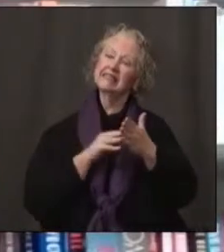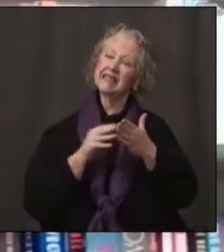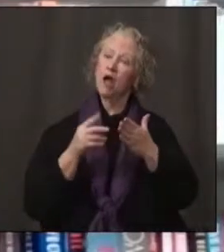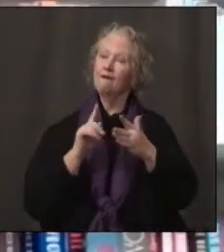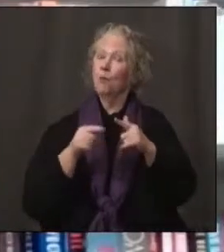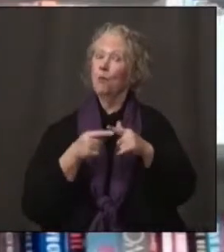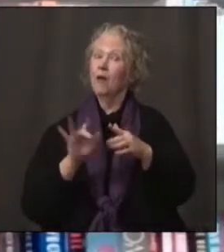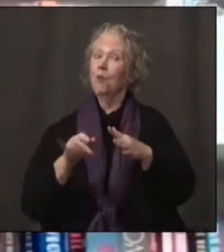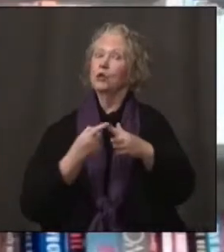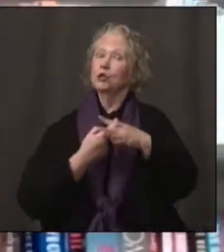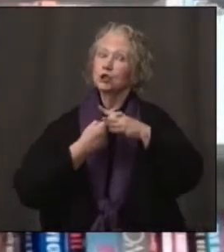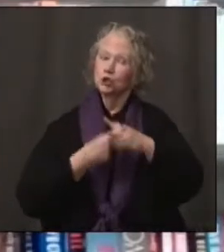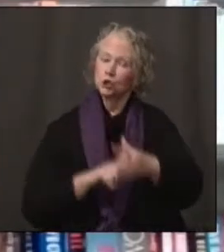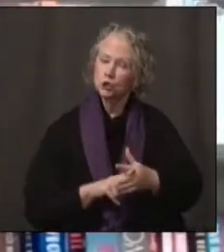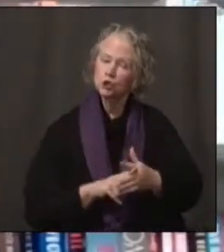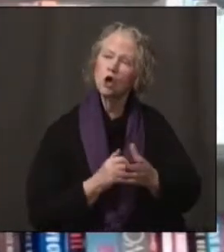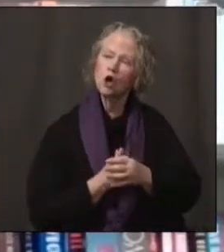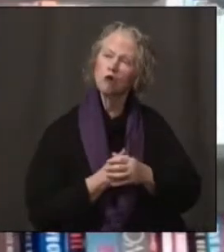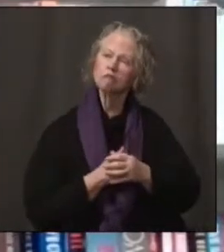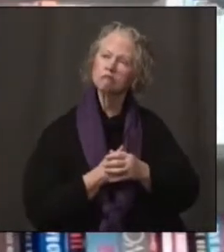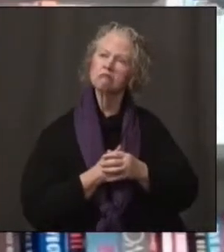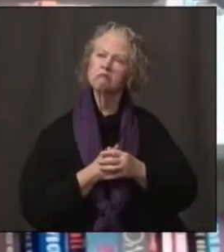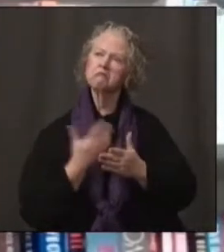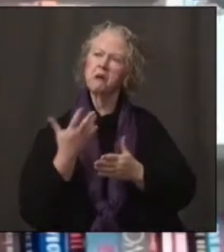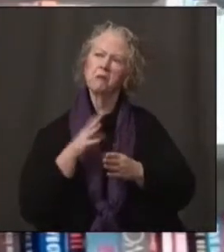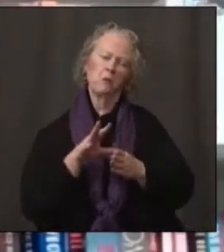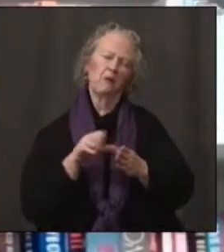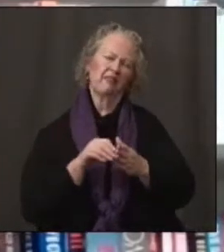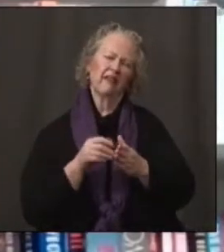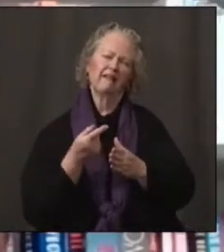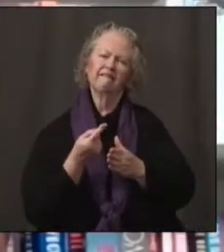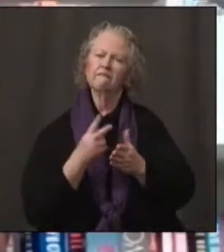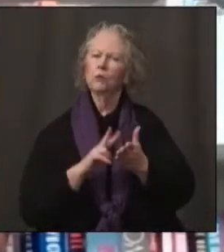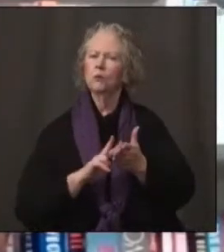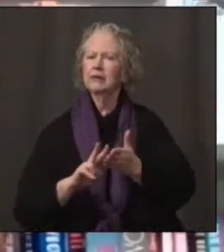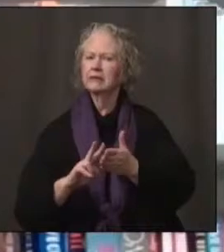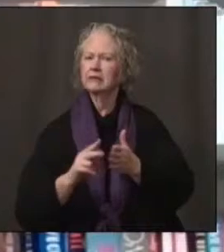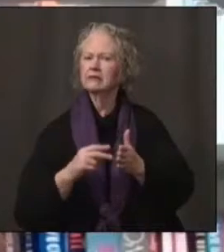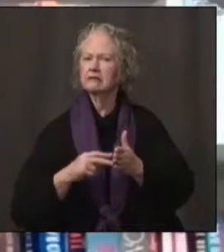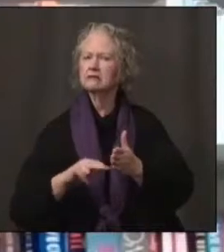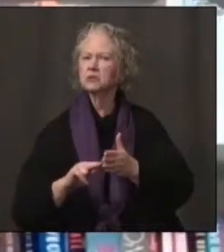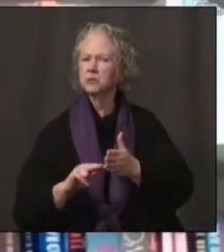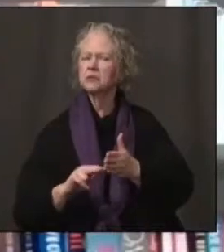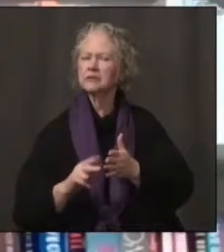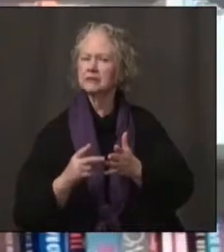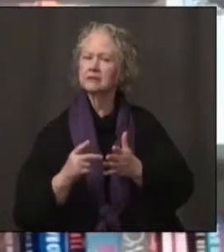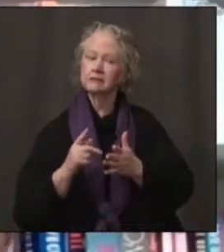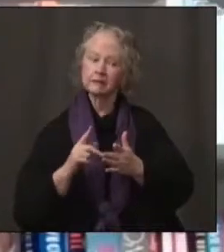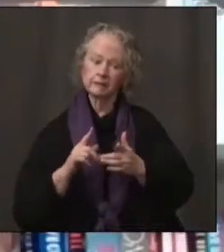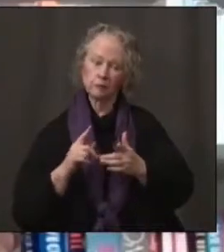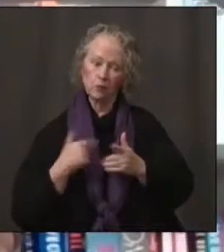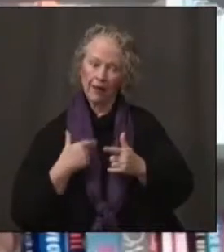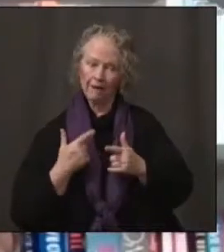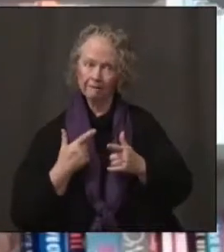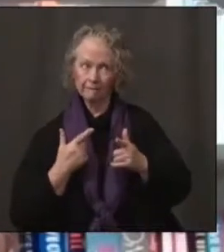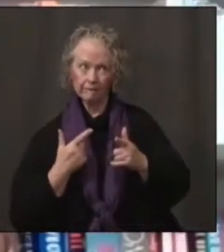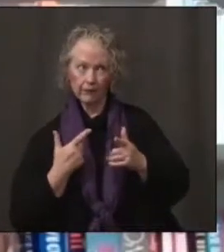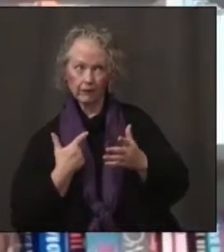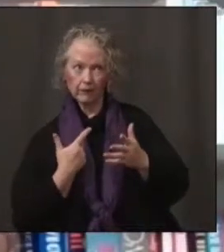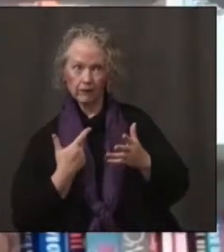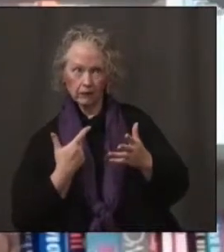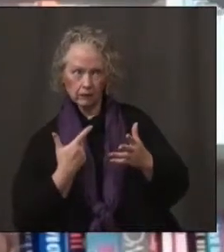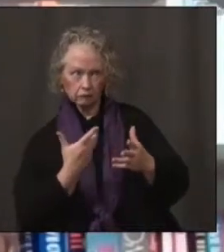happen over the course of the next couple of weeks, as soon as we determine when to start rolling in the